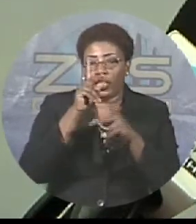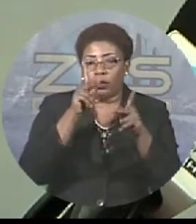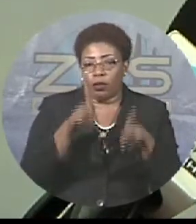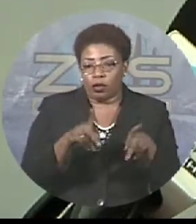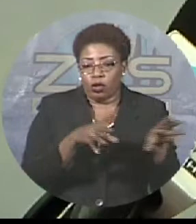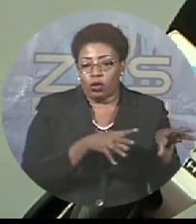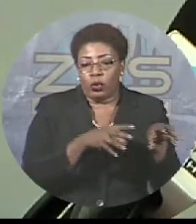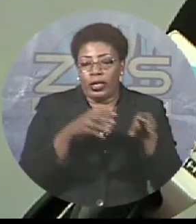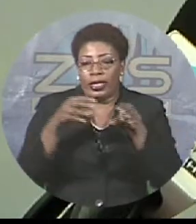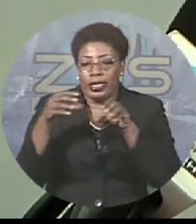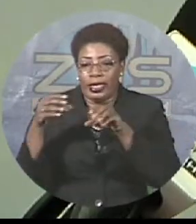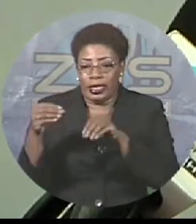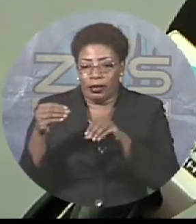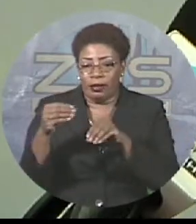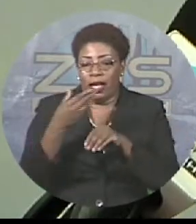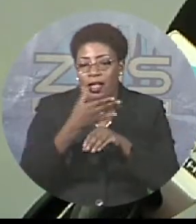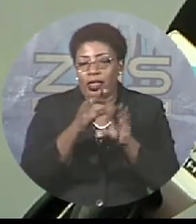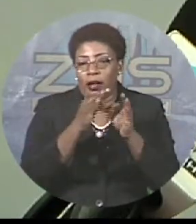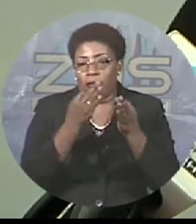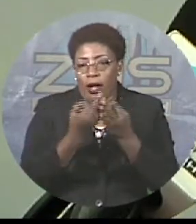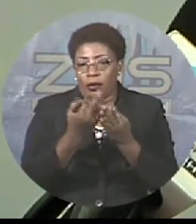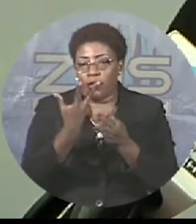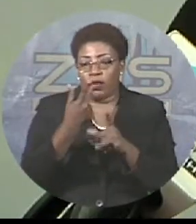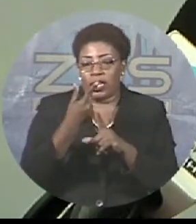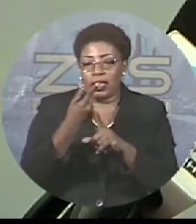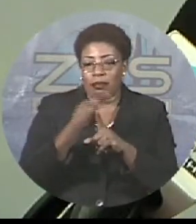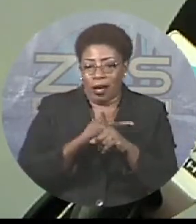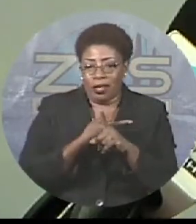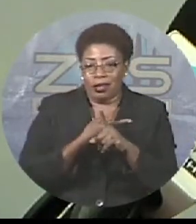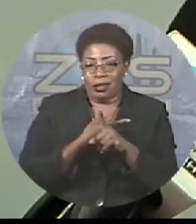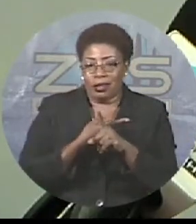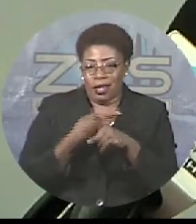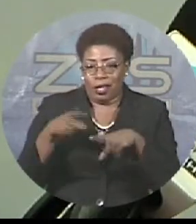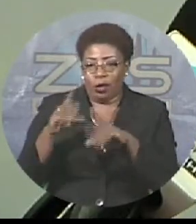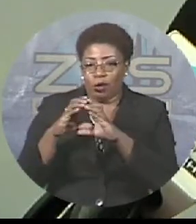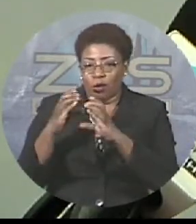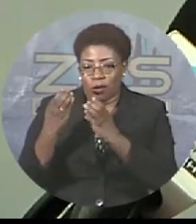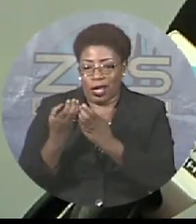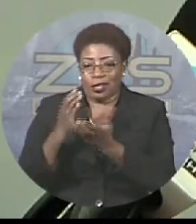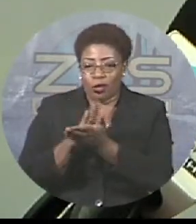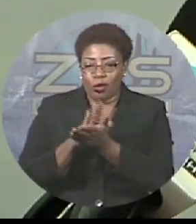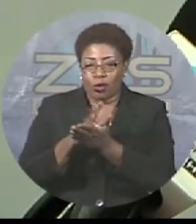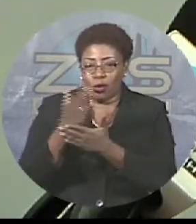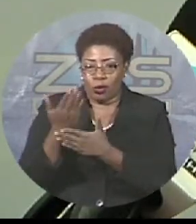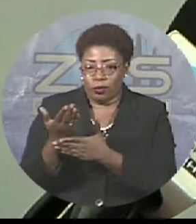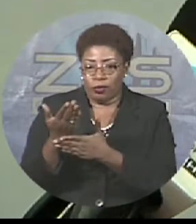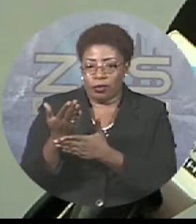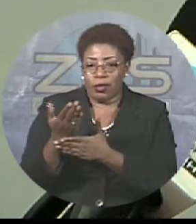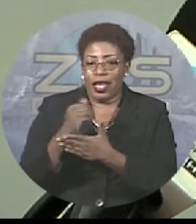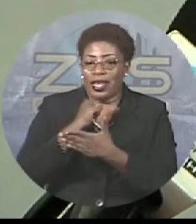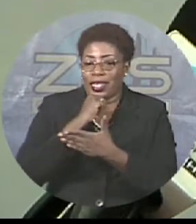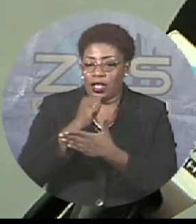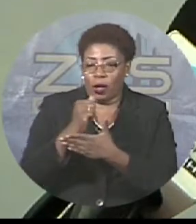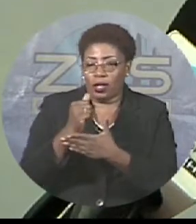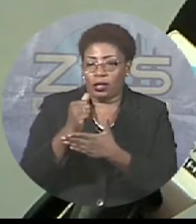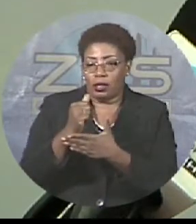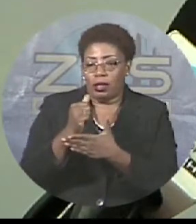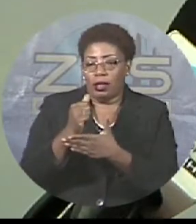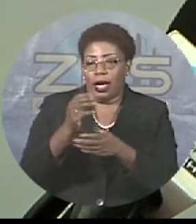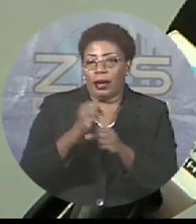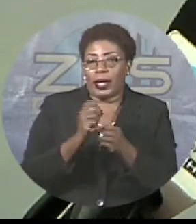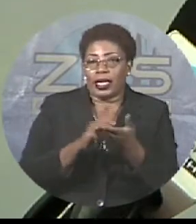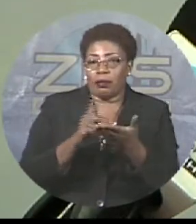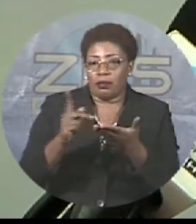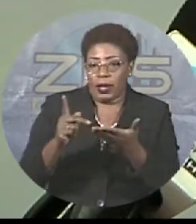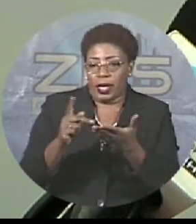to leave their family for 3 months to go and do a course, because when they come and not being paid, it